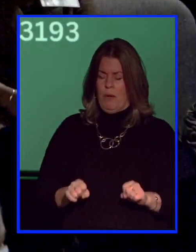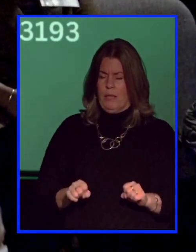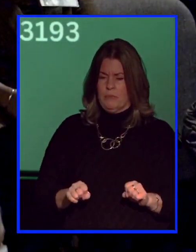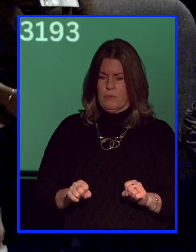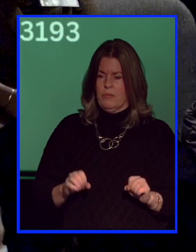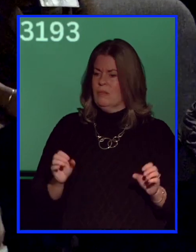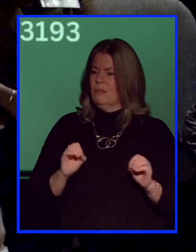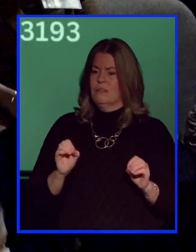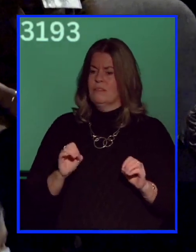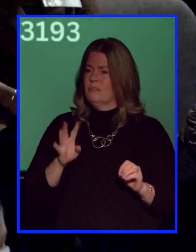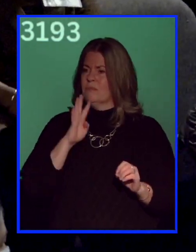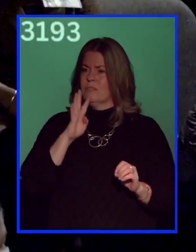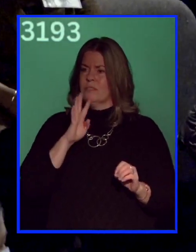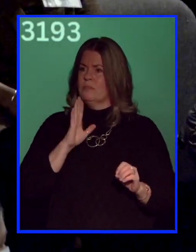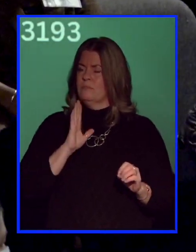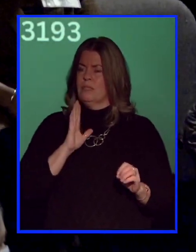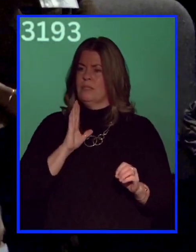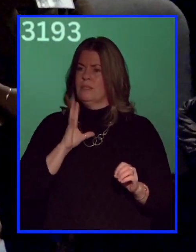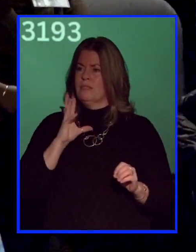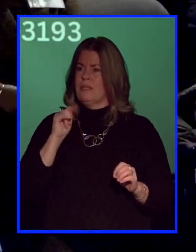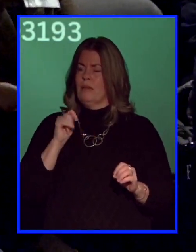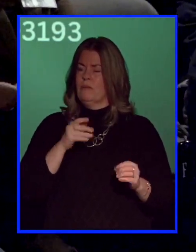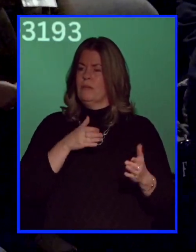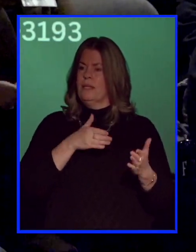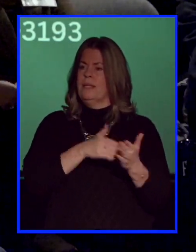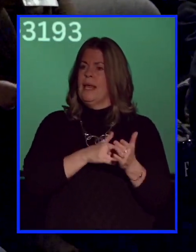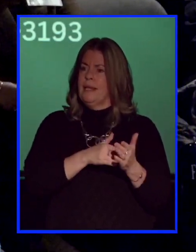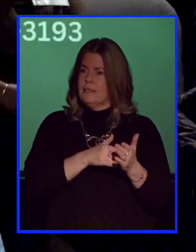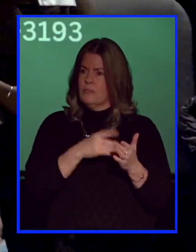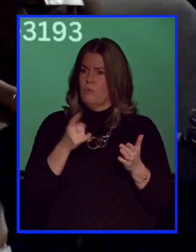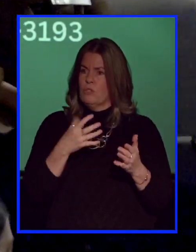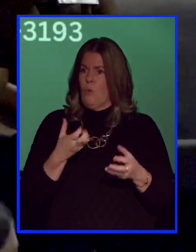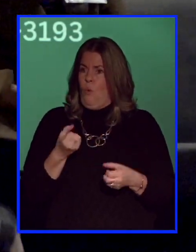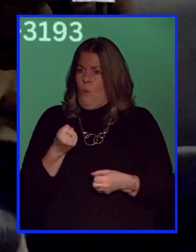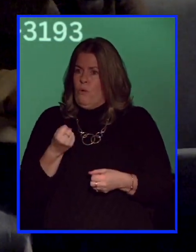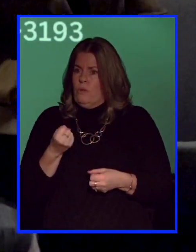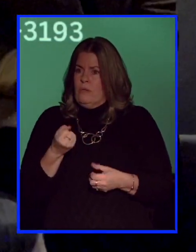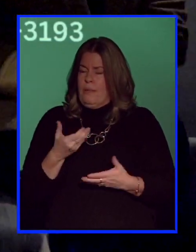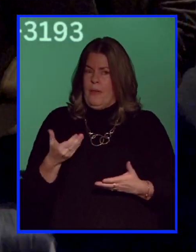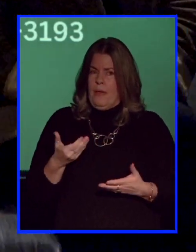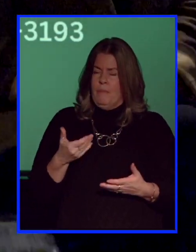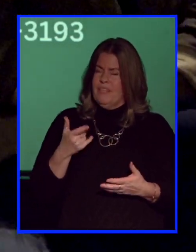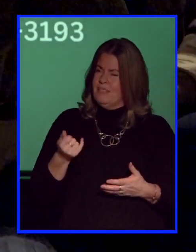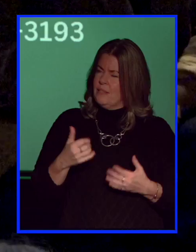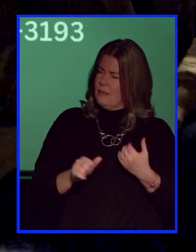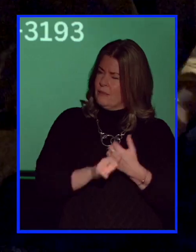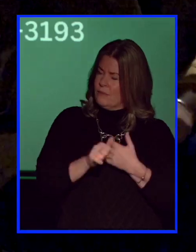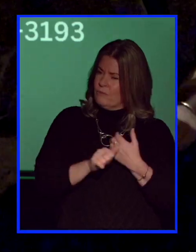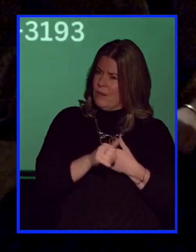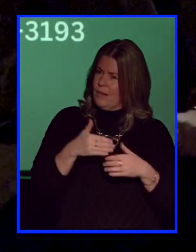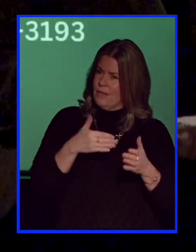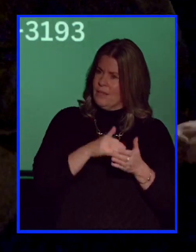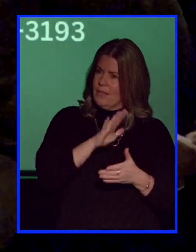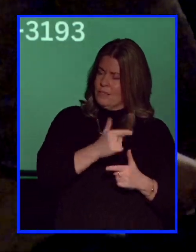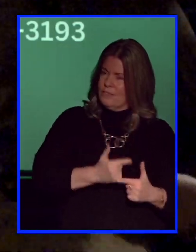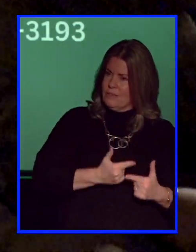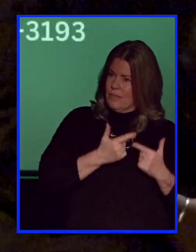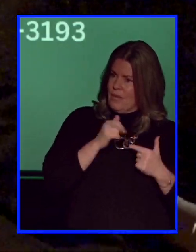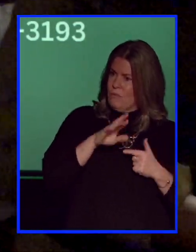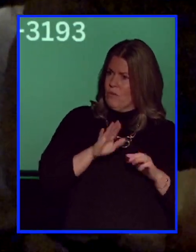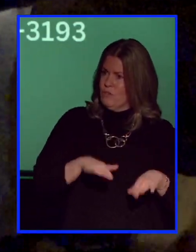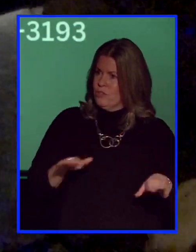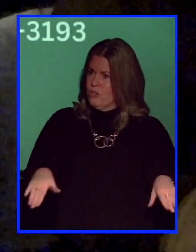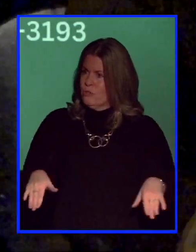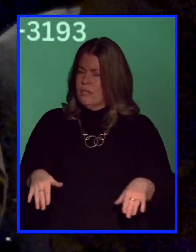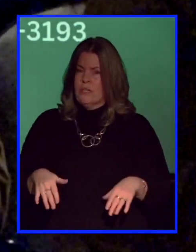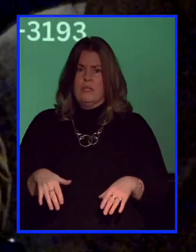out against whatever is holding them back? Is there some threat against their life, their children, their families? It is incredible that there